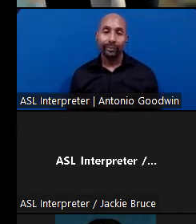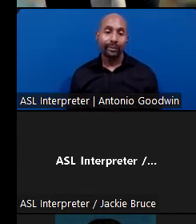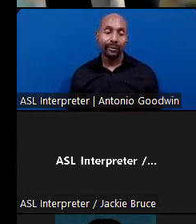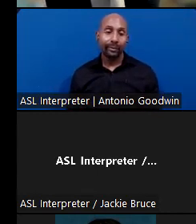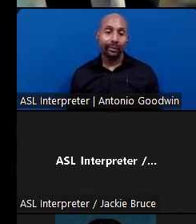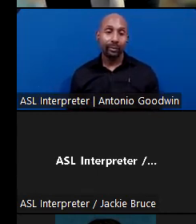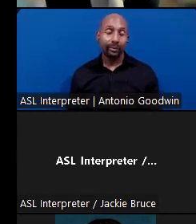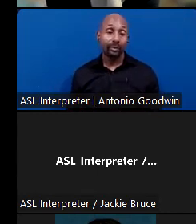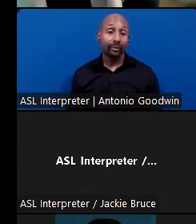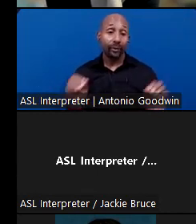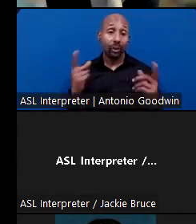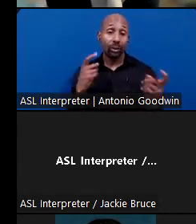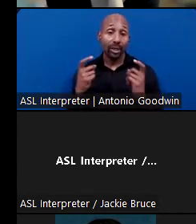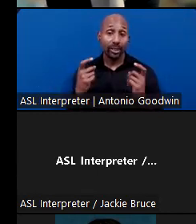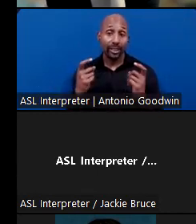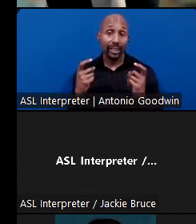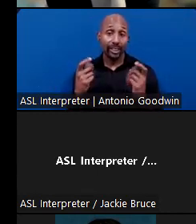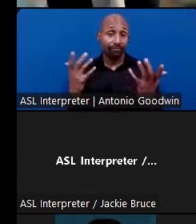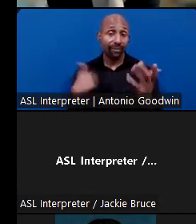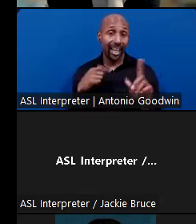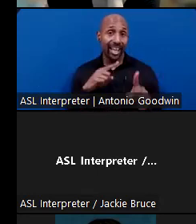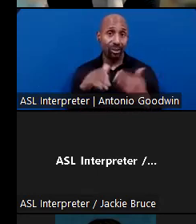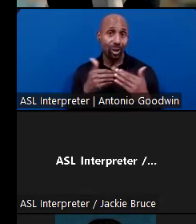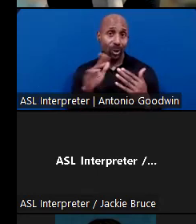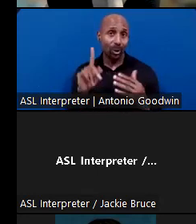Did I do just that great of a job of answering them all?